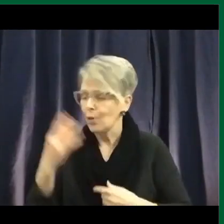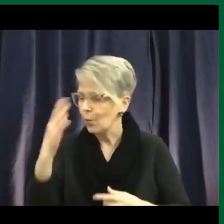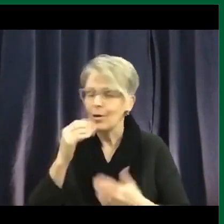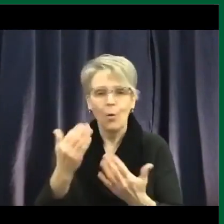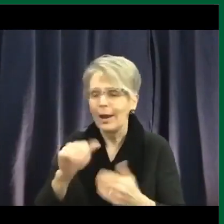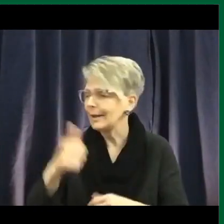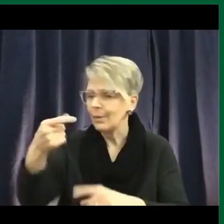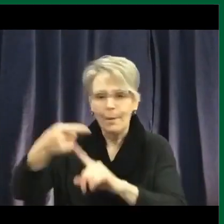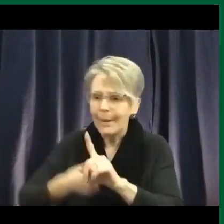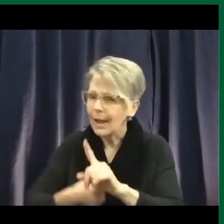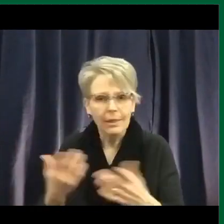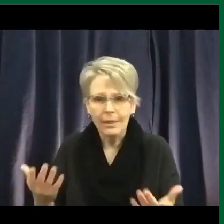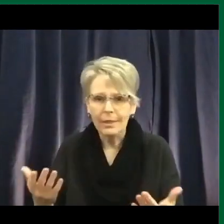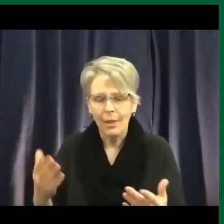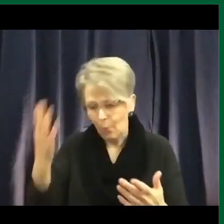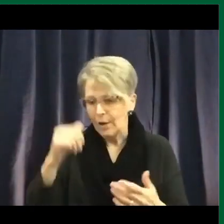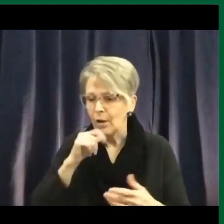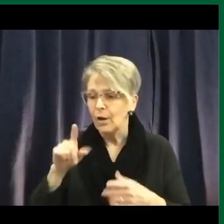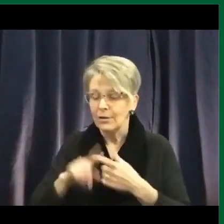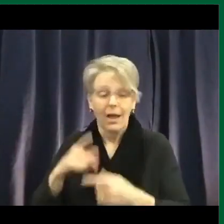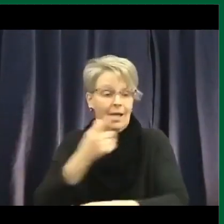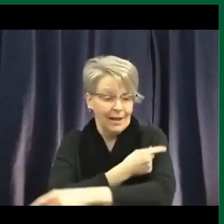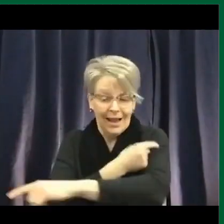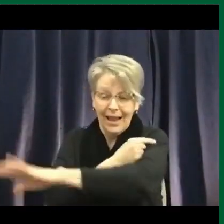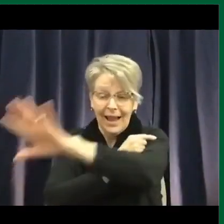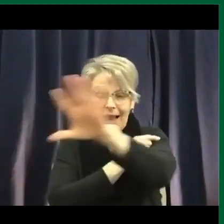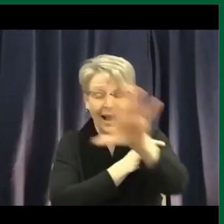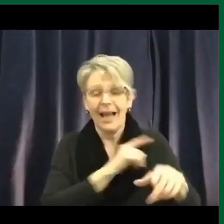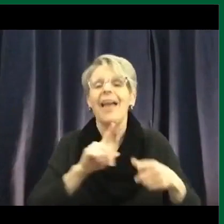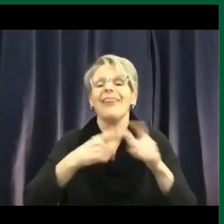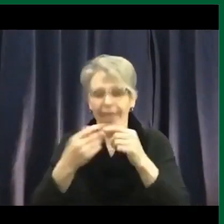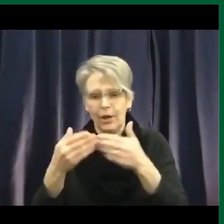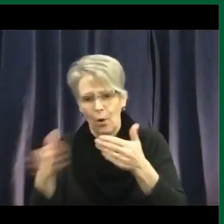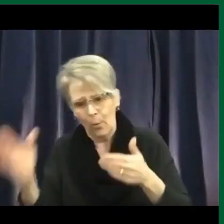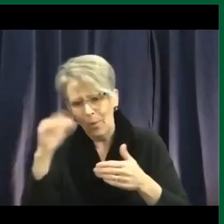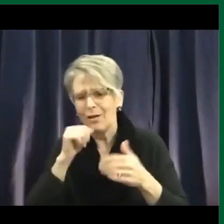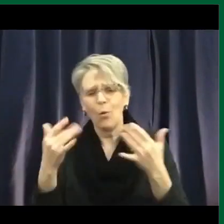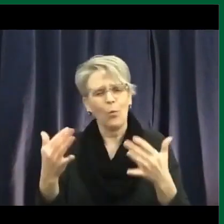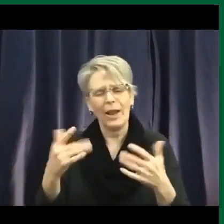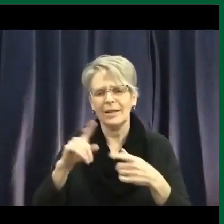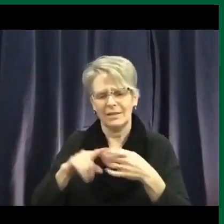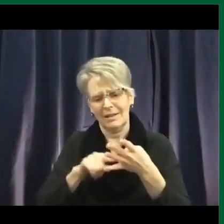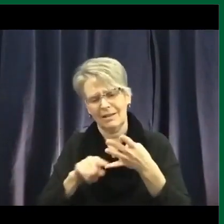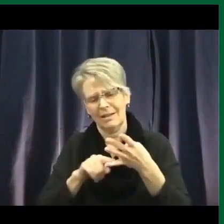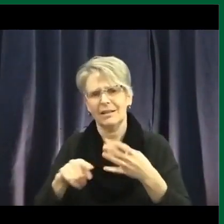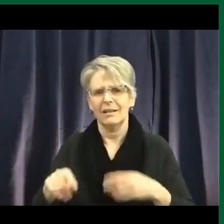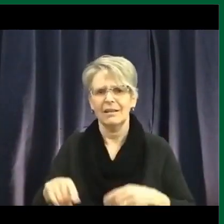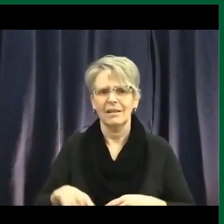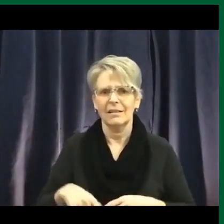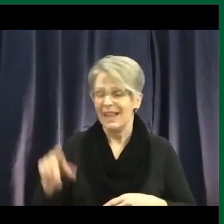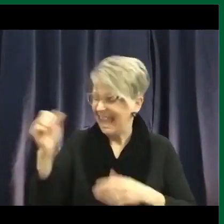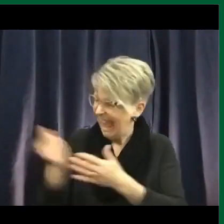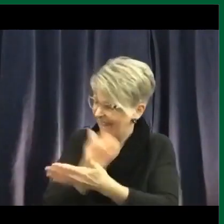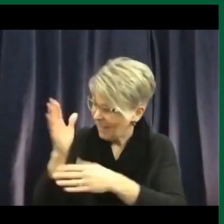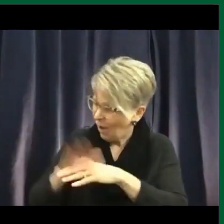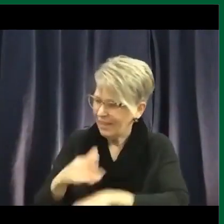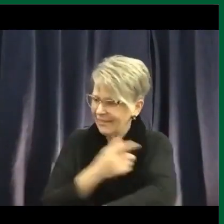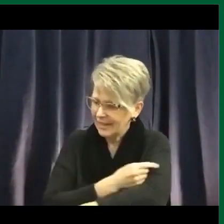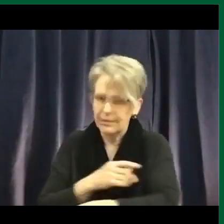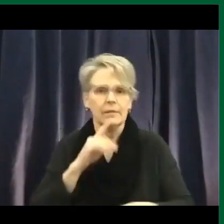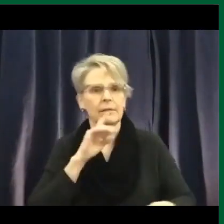until more people are actually protected with the first dose versus hinging everything on a vaccine supply? We're not hinging. Well, I think in